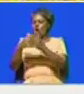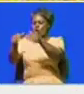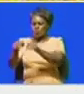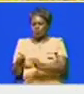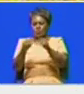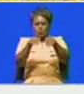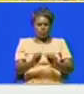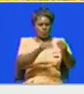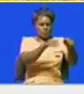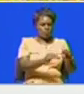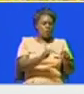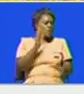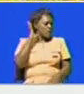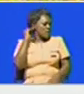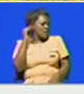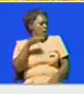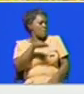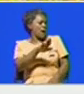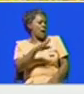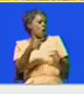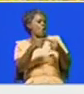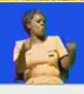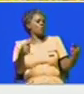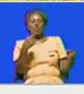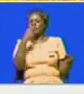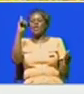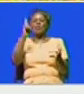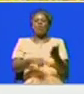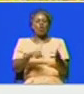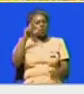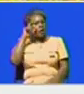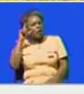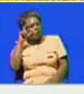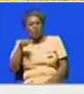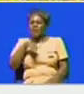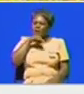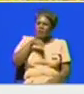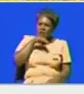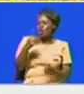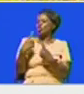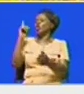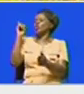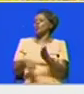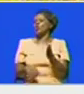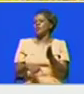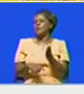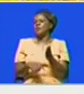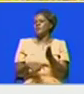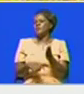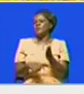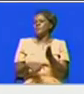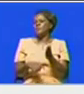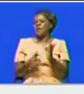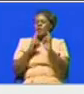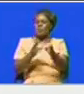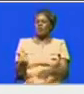to listen to what the vibrants, then political vibrants, wakina James Orengo, wakina Raila, were talking about in funerals because we had them to